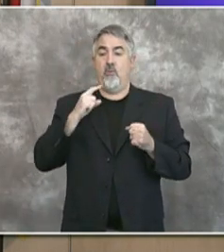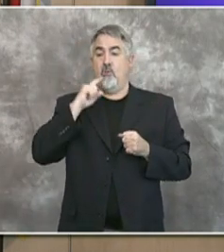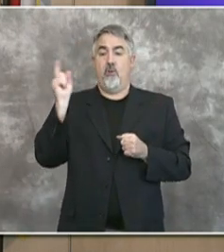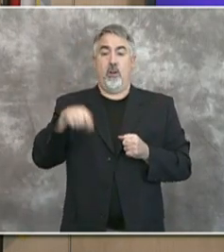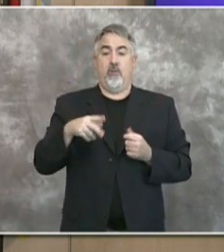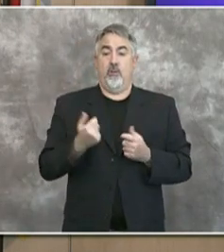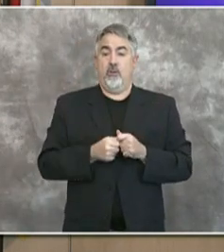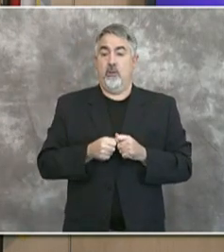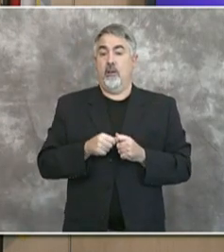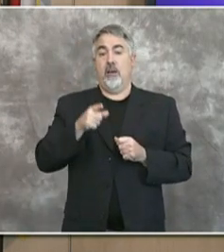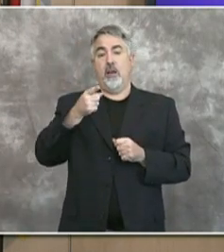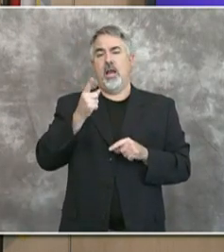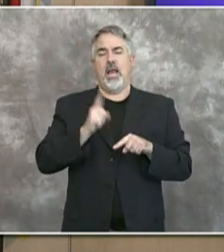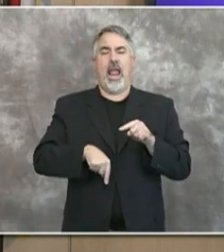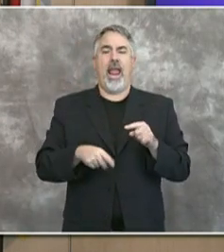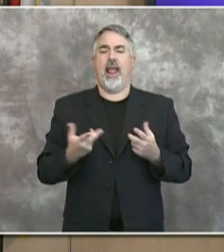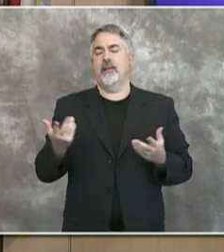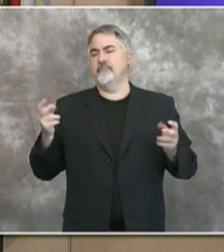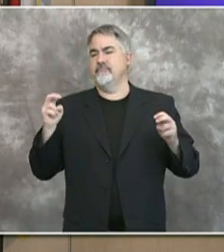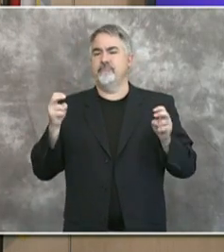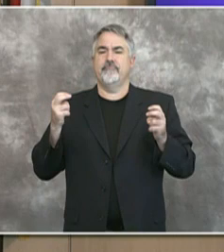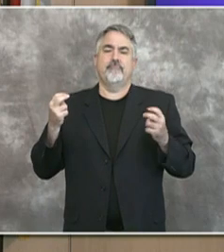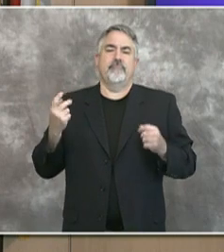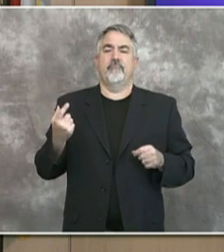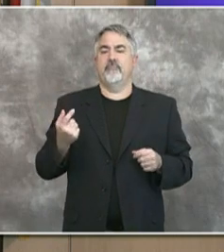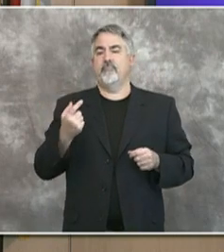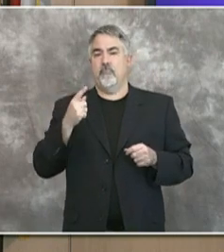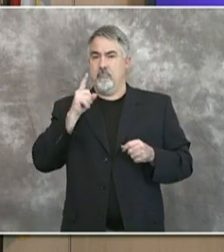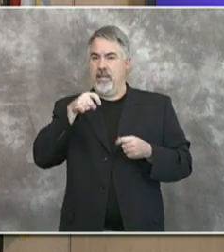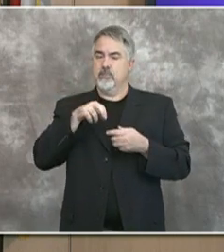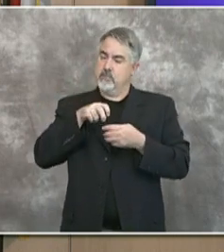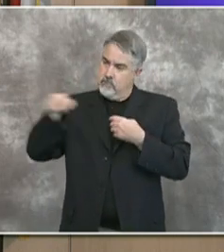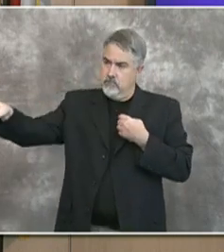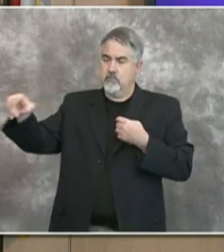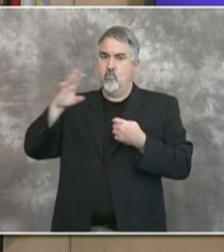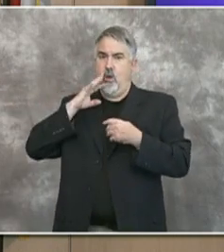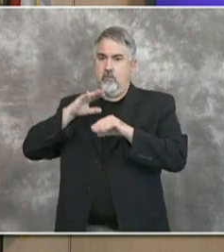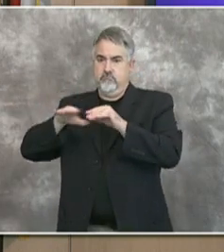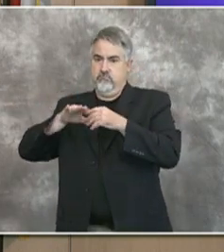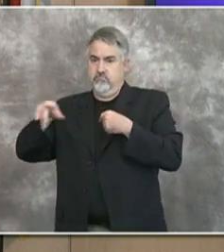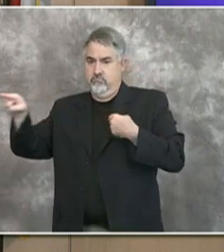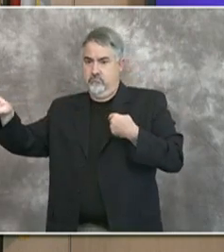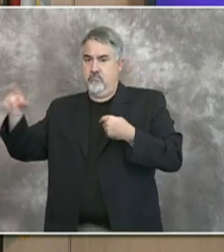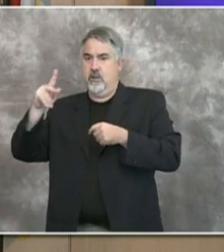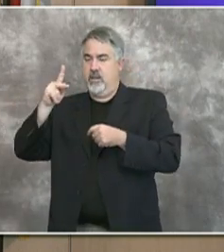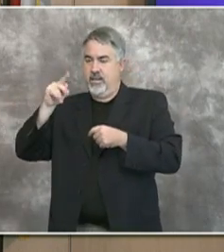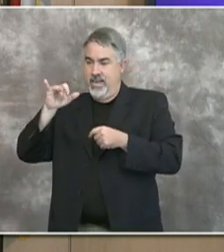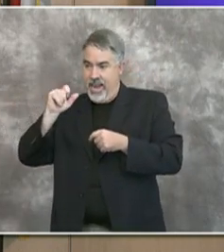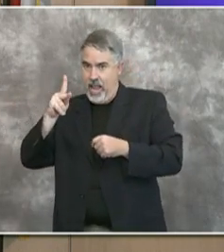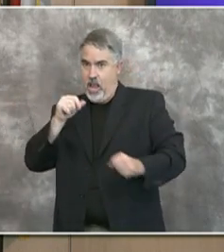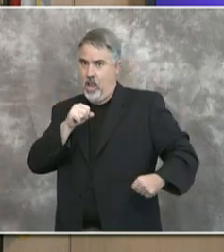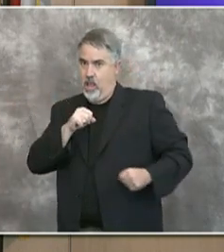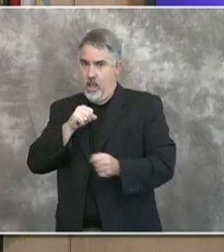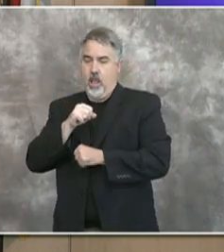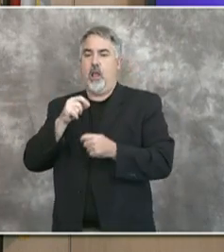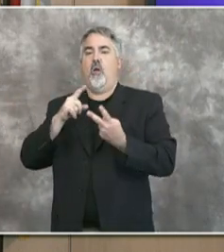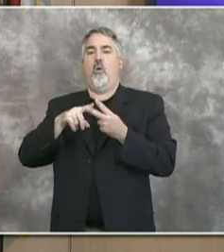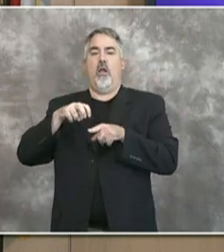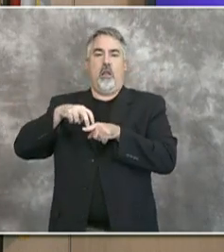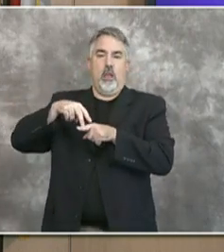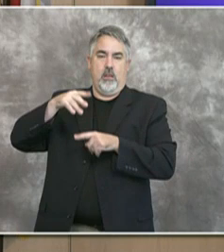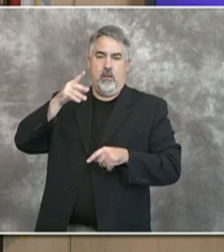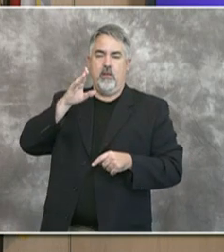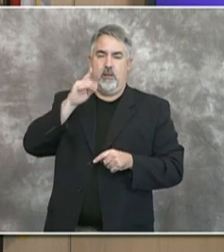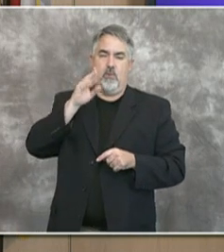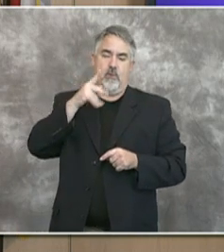for purposes of swimming, surfing, kayaking, paddleboarding. Local cities are responsible for opening up the beach